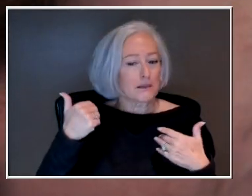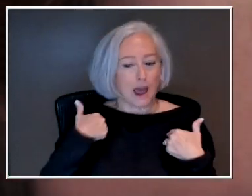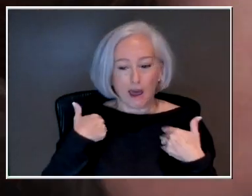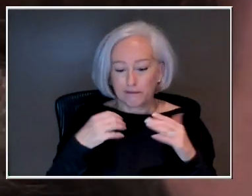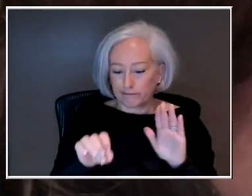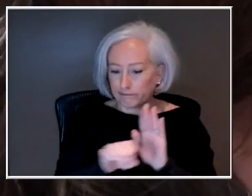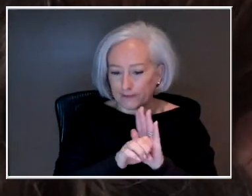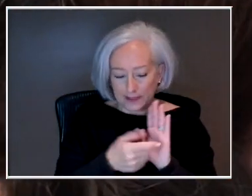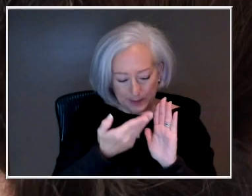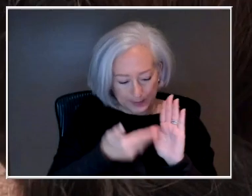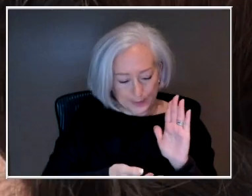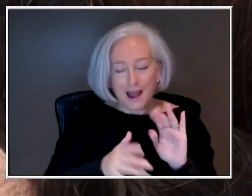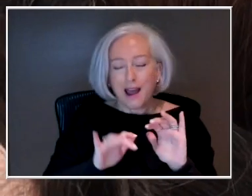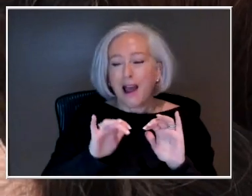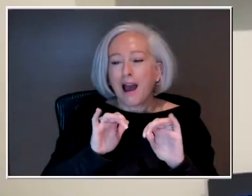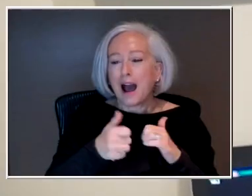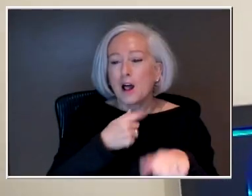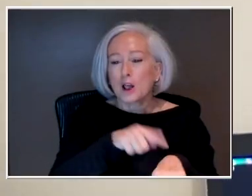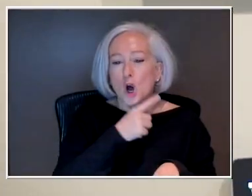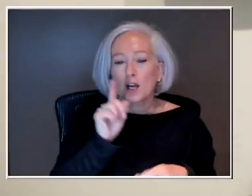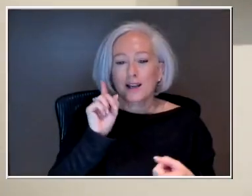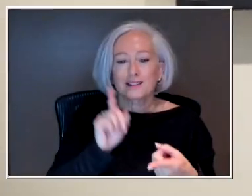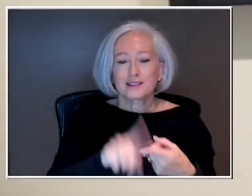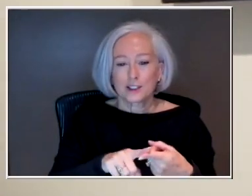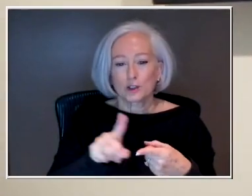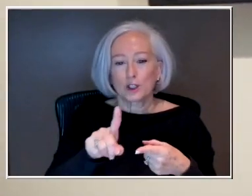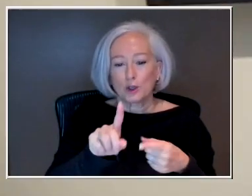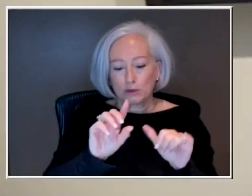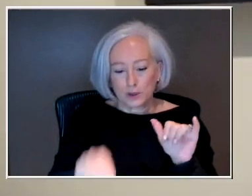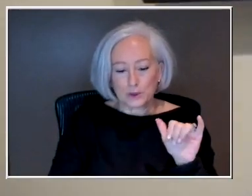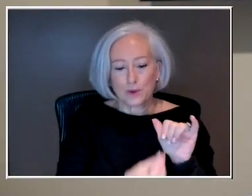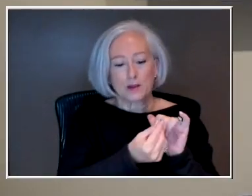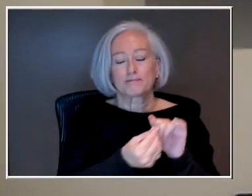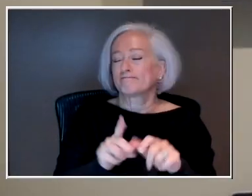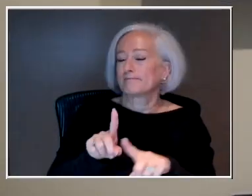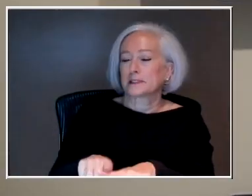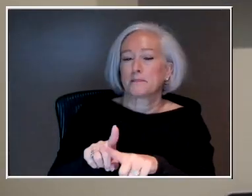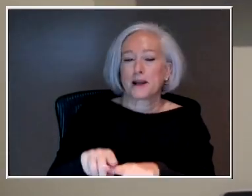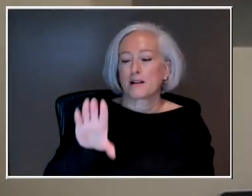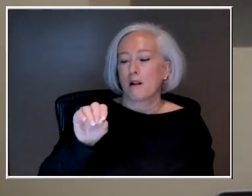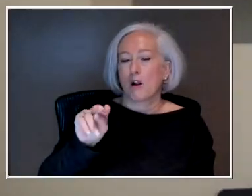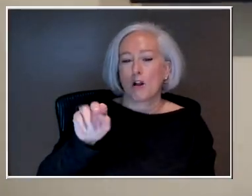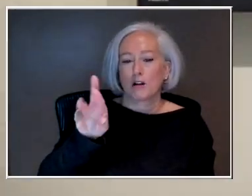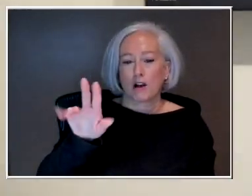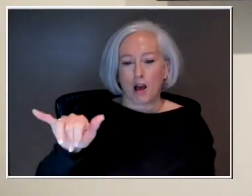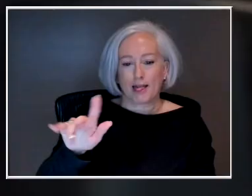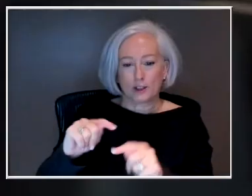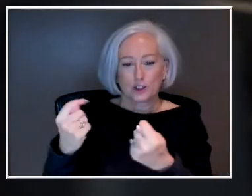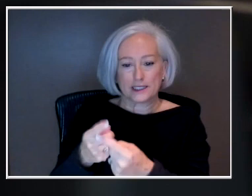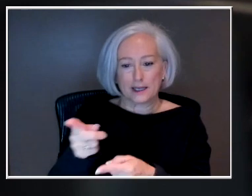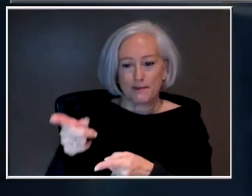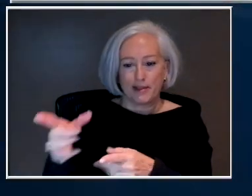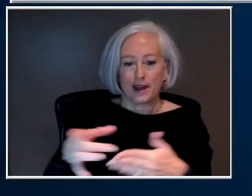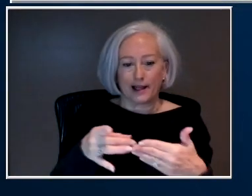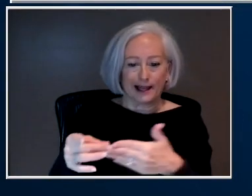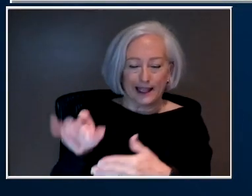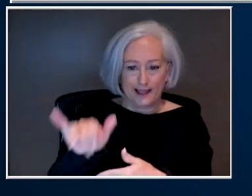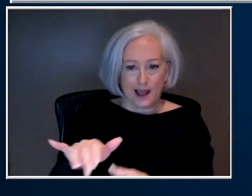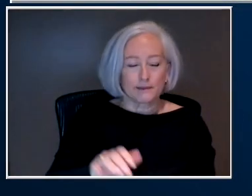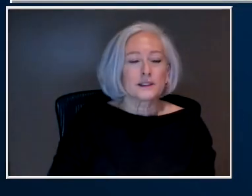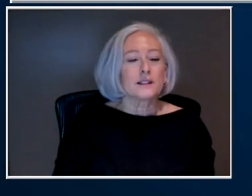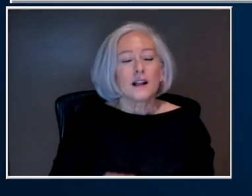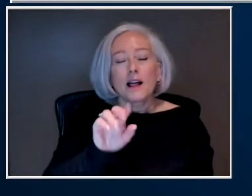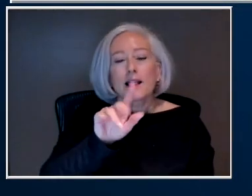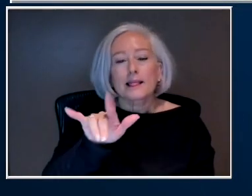totally dependent on the oncology team. So they tell us, and they're leading the ship there. Okay, so Libby, was your future transfer